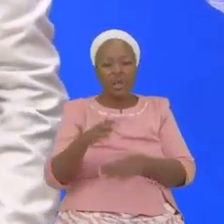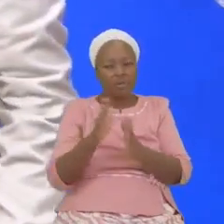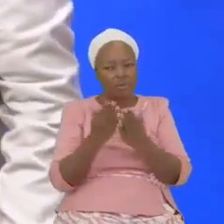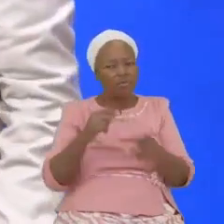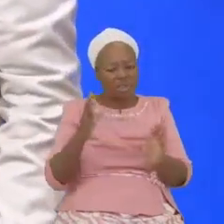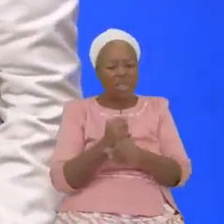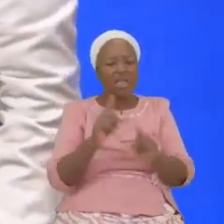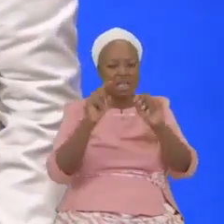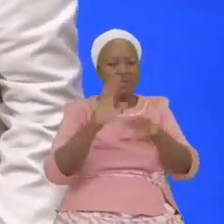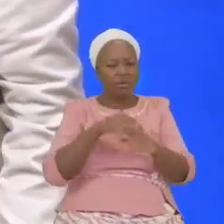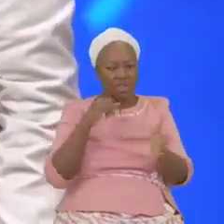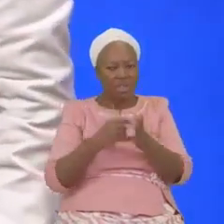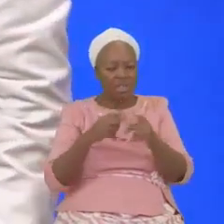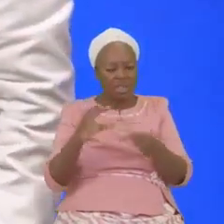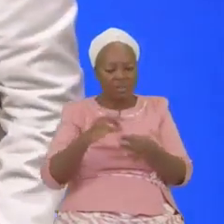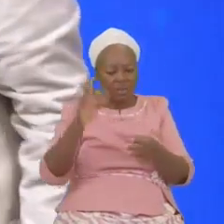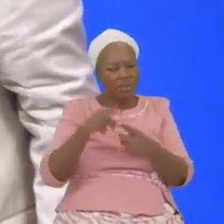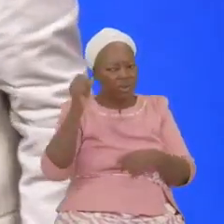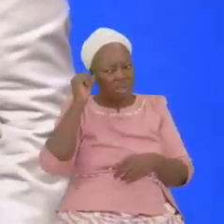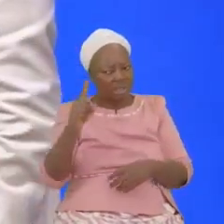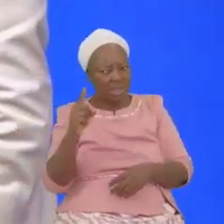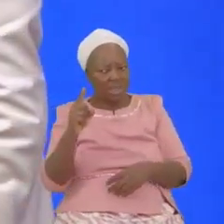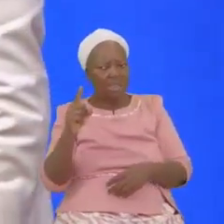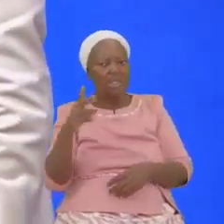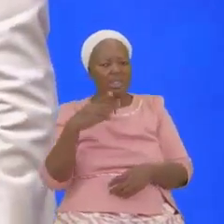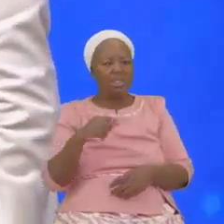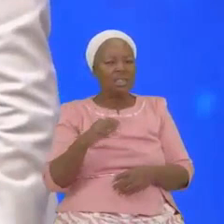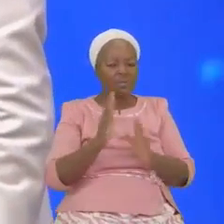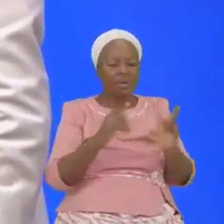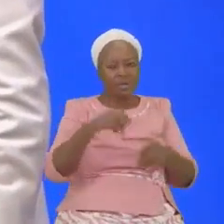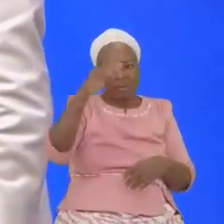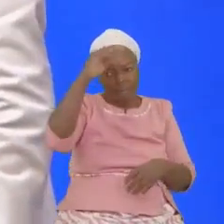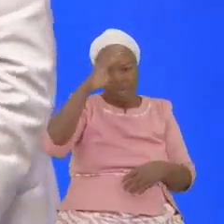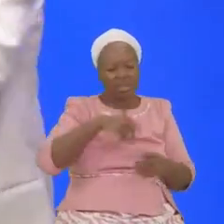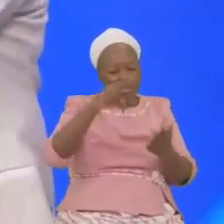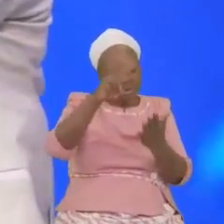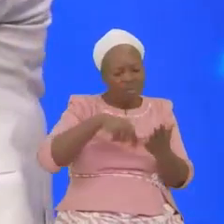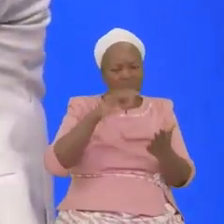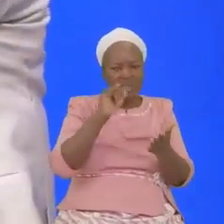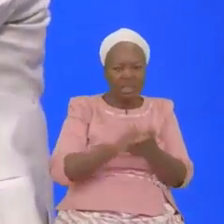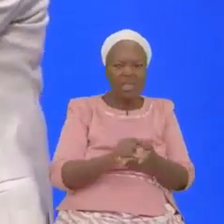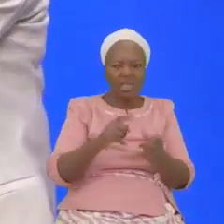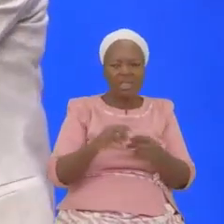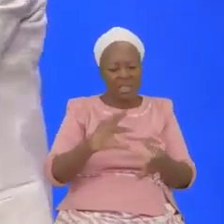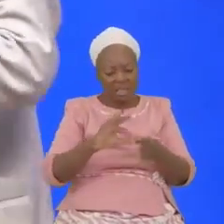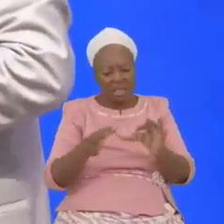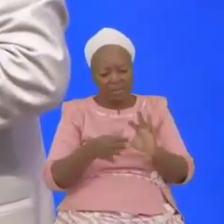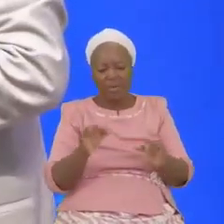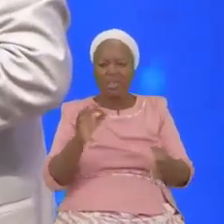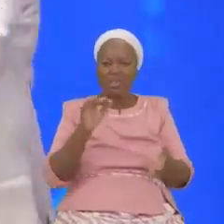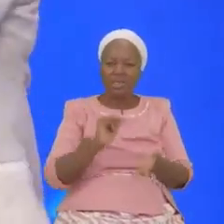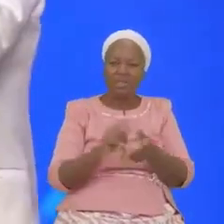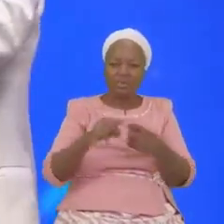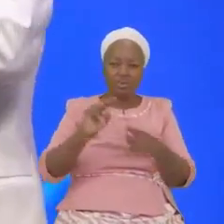the spirit, the understanding, the intelligence of men, they reach that, and the interpreters and